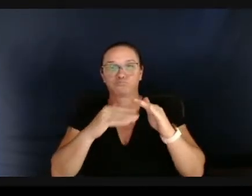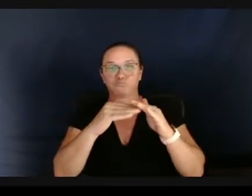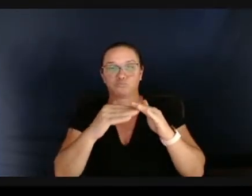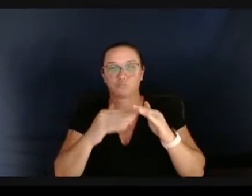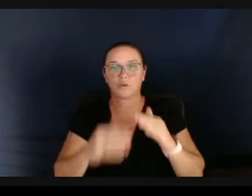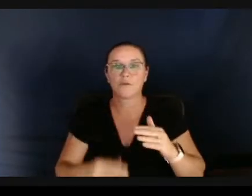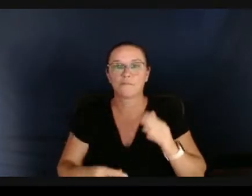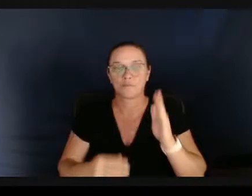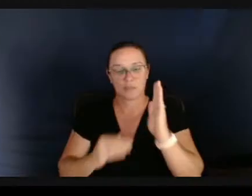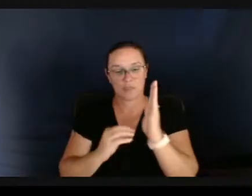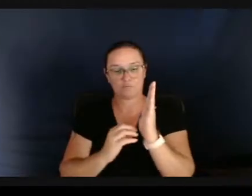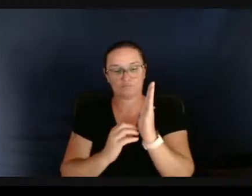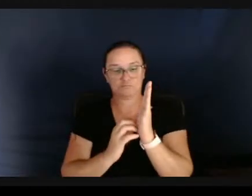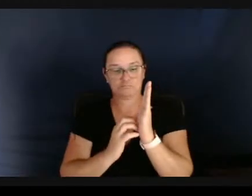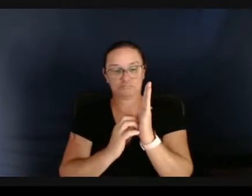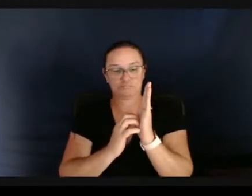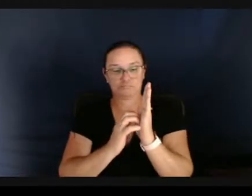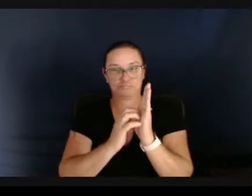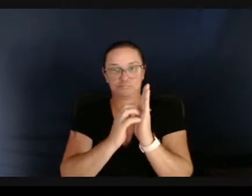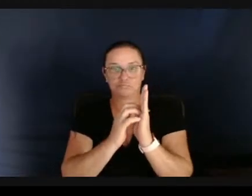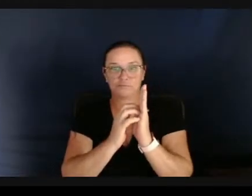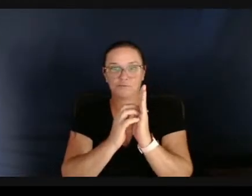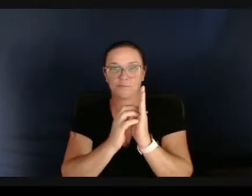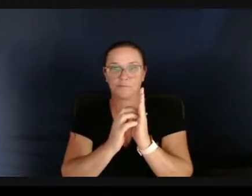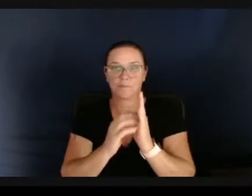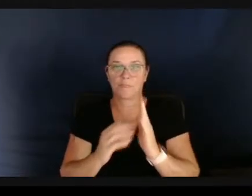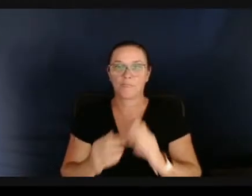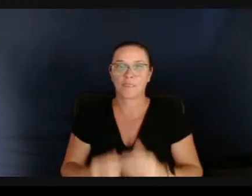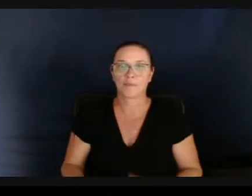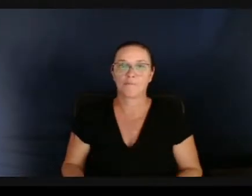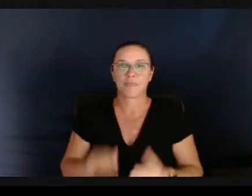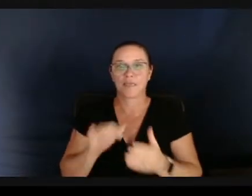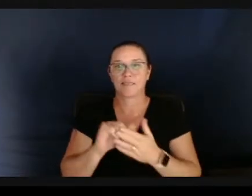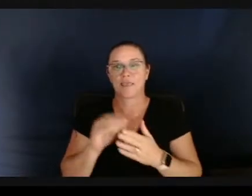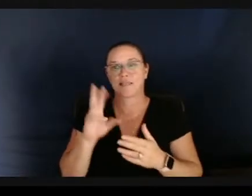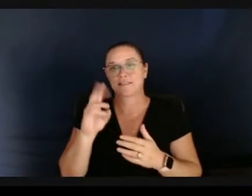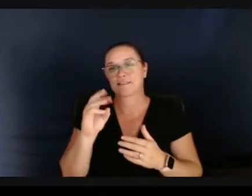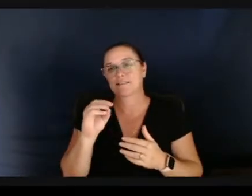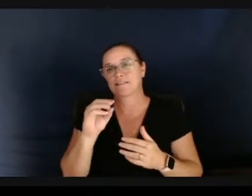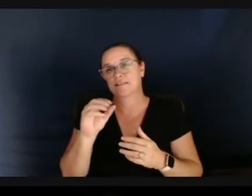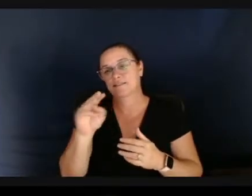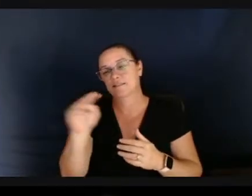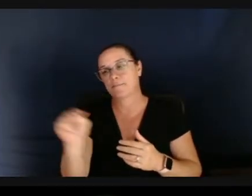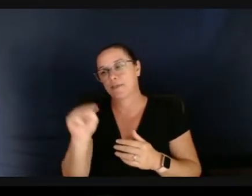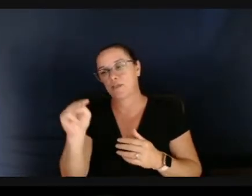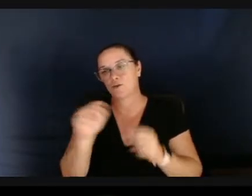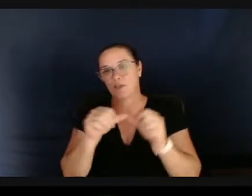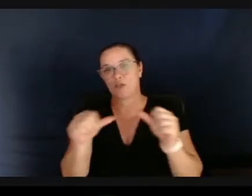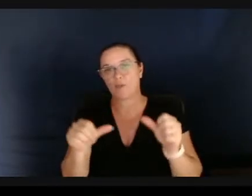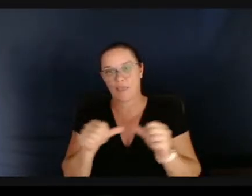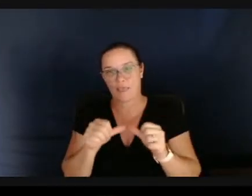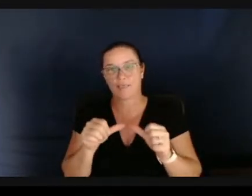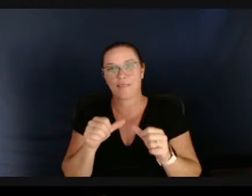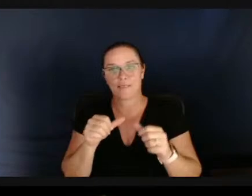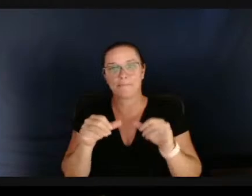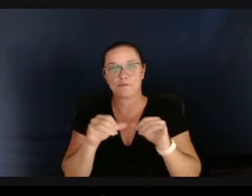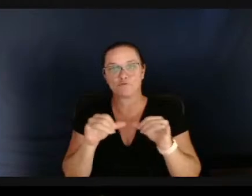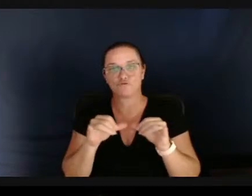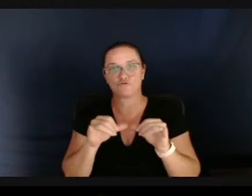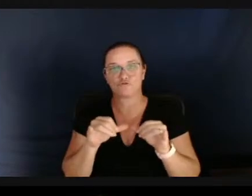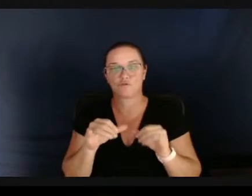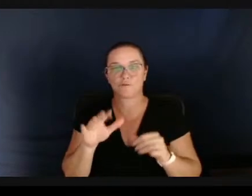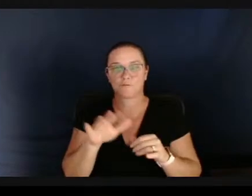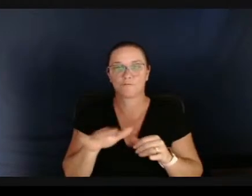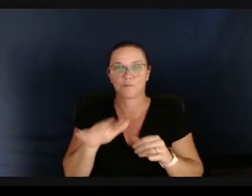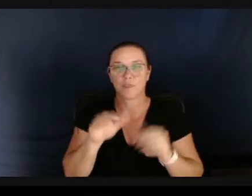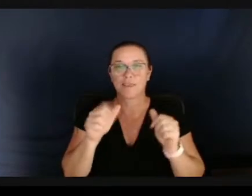the thickest. That's the closest to 200 feet or 60-meter area of the measurement, likely right back in there. And you can see it